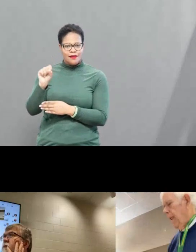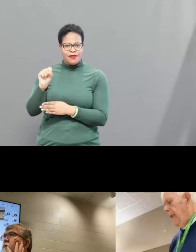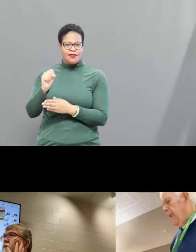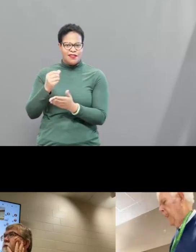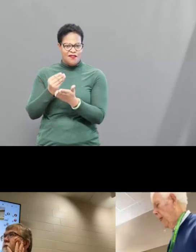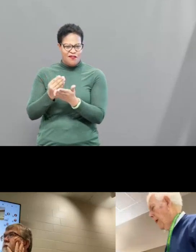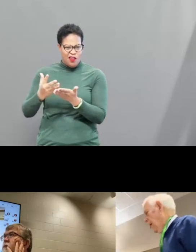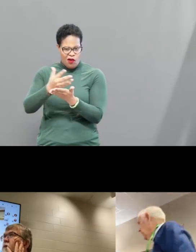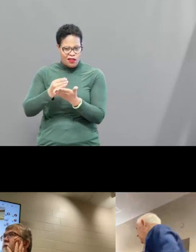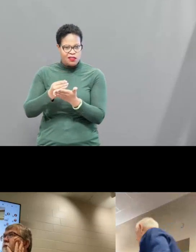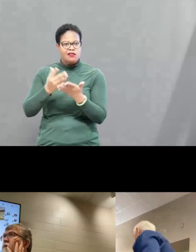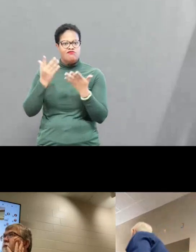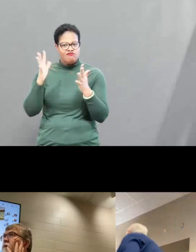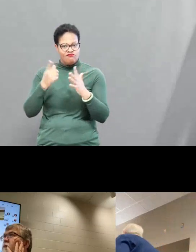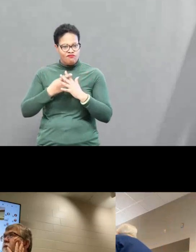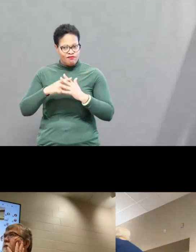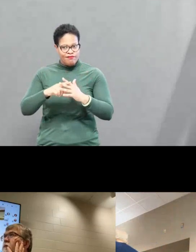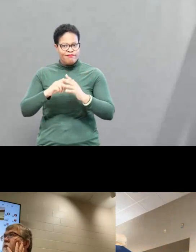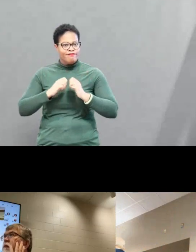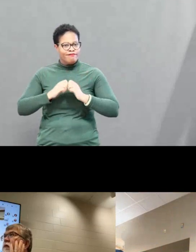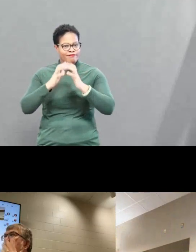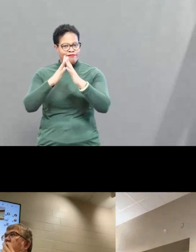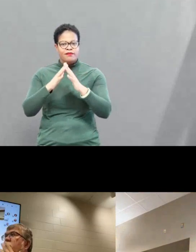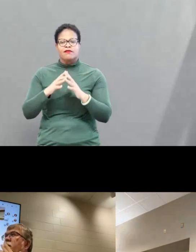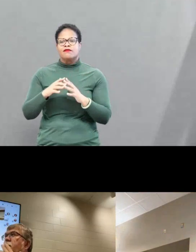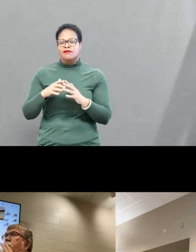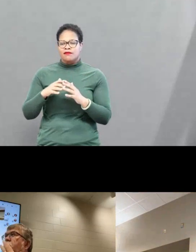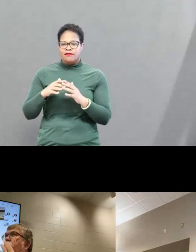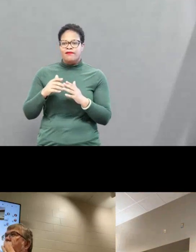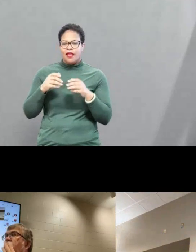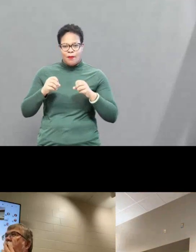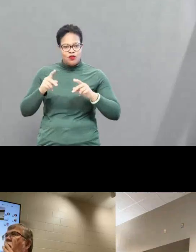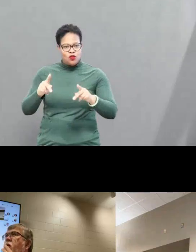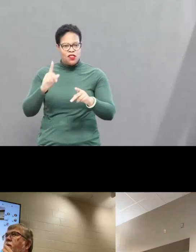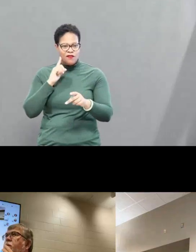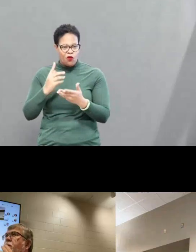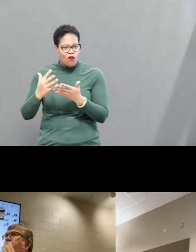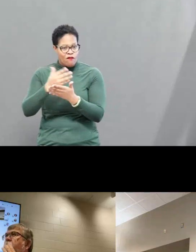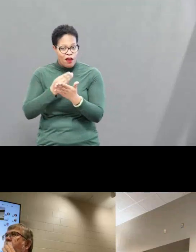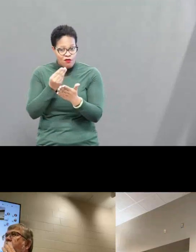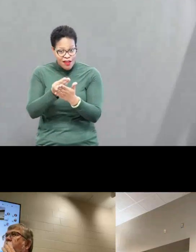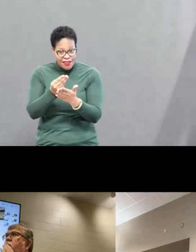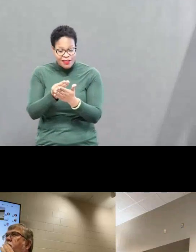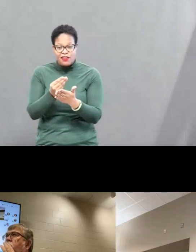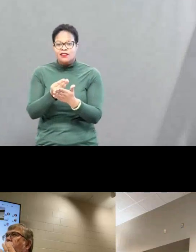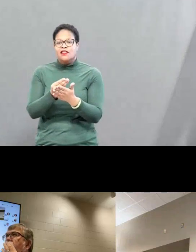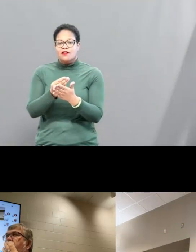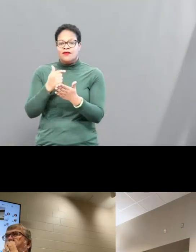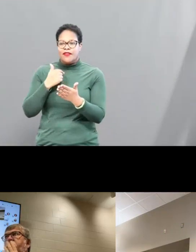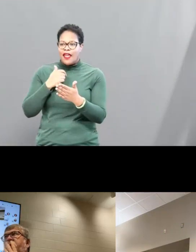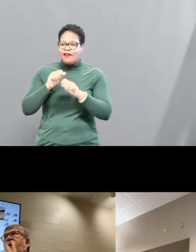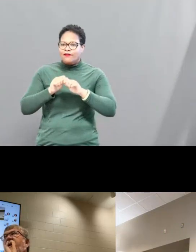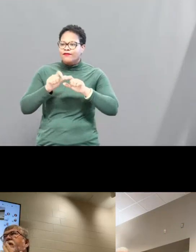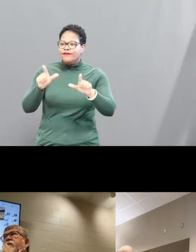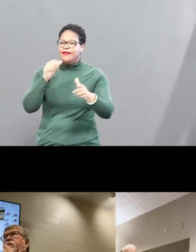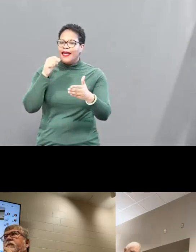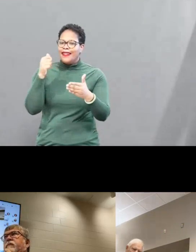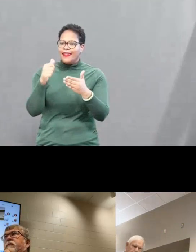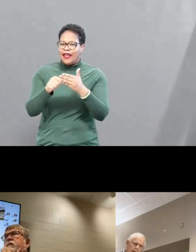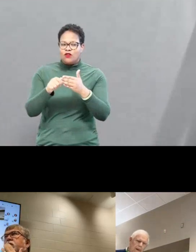they have kicked off their fundraising opportunities. They've sent letters